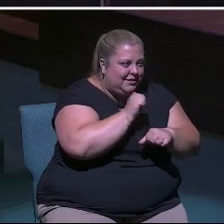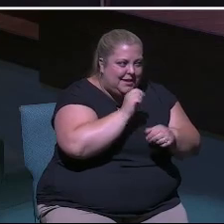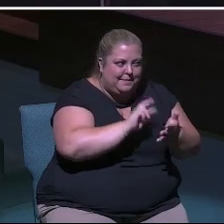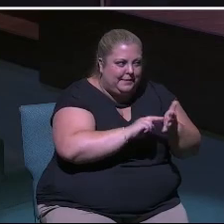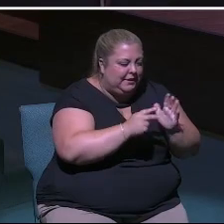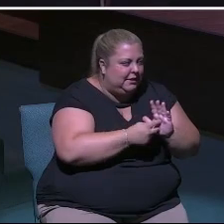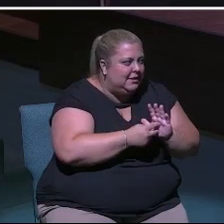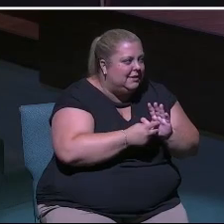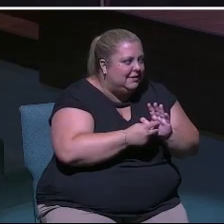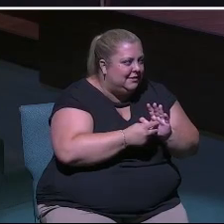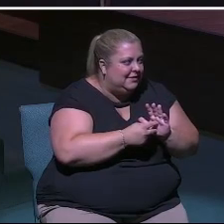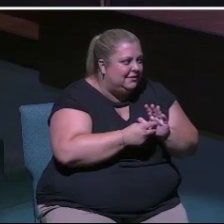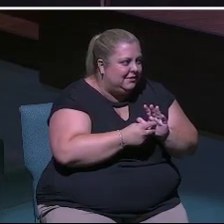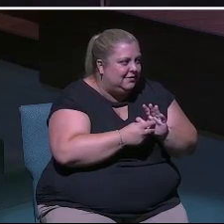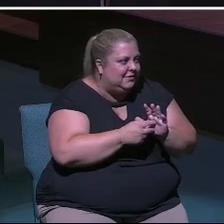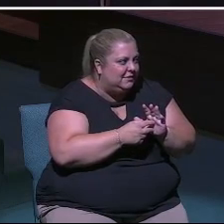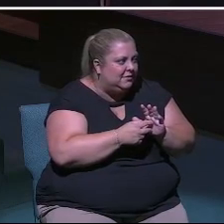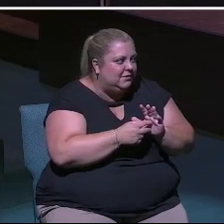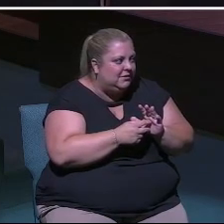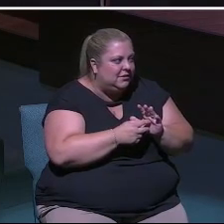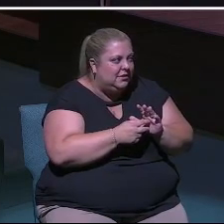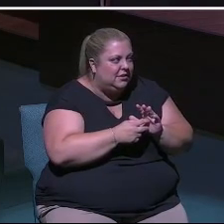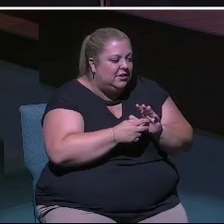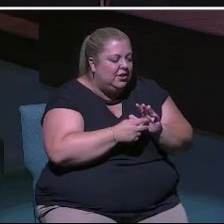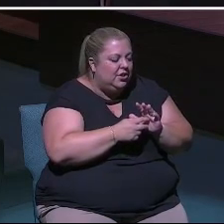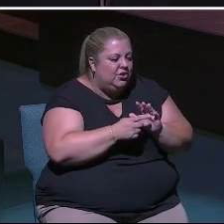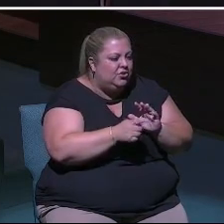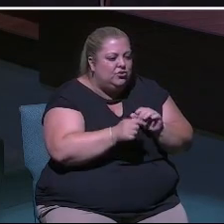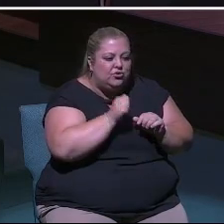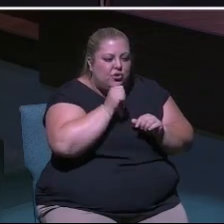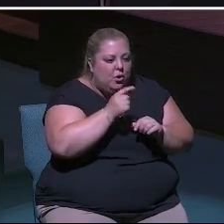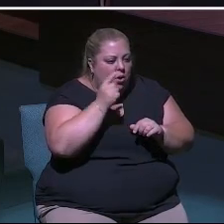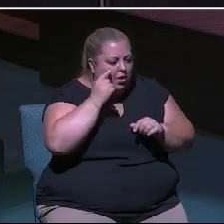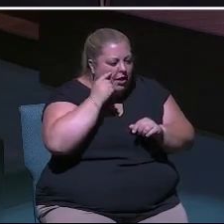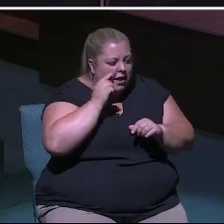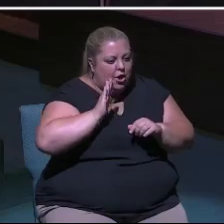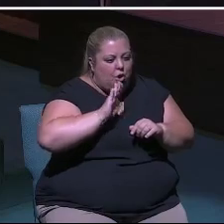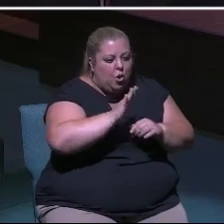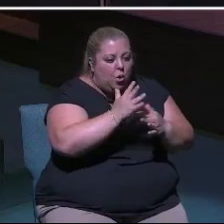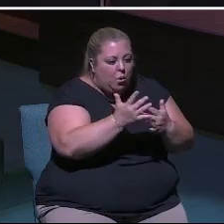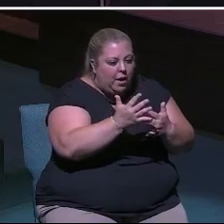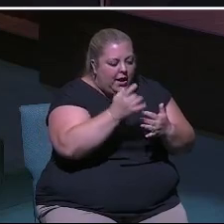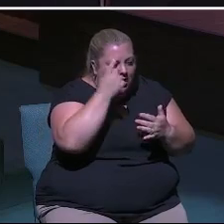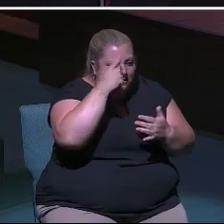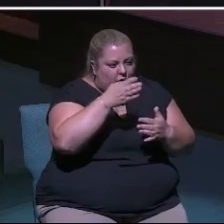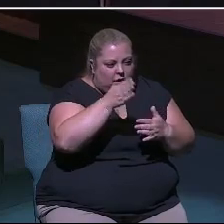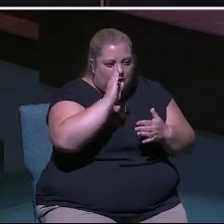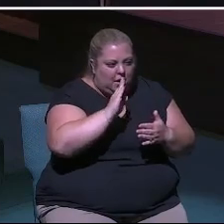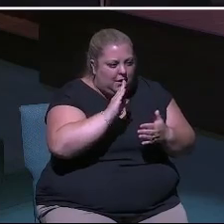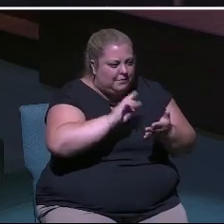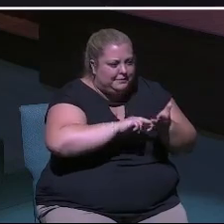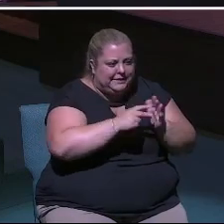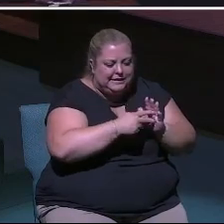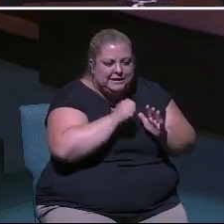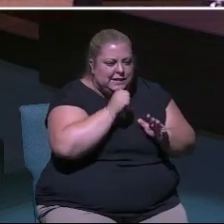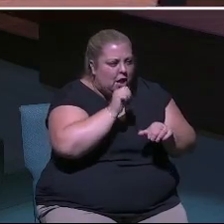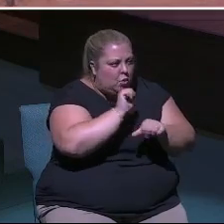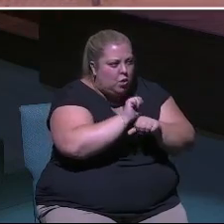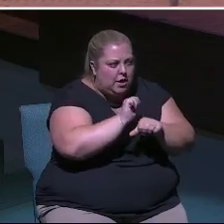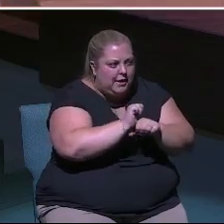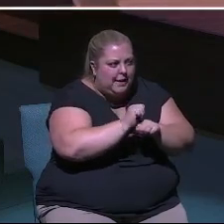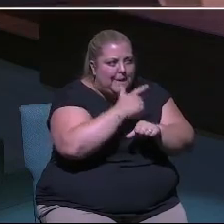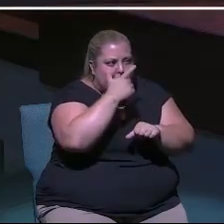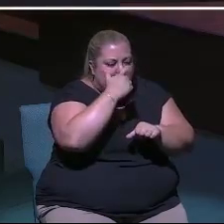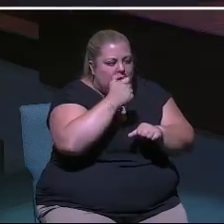good. Don't mistake your waiting for God not working, because God's always